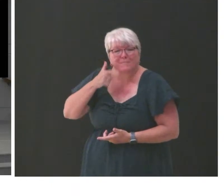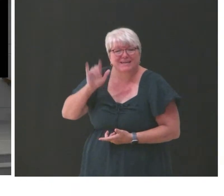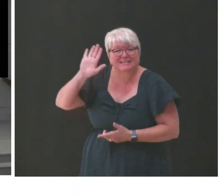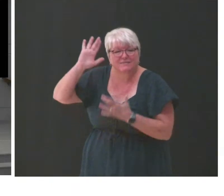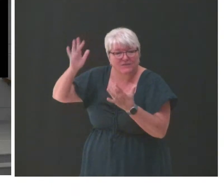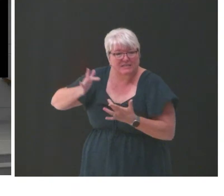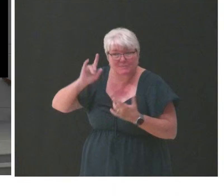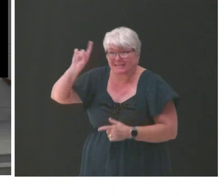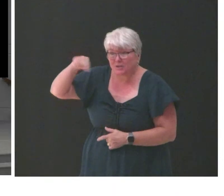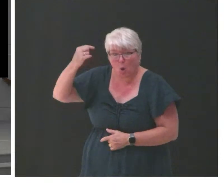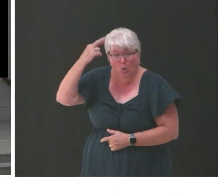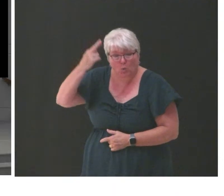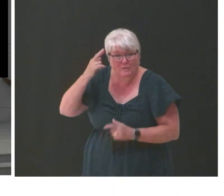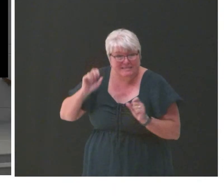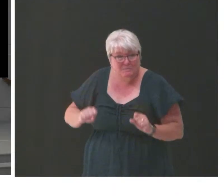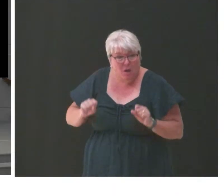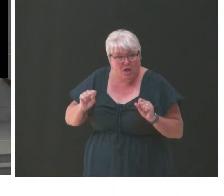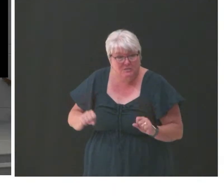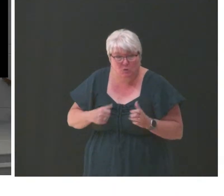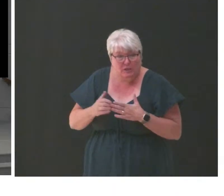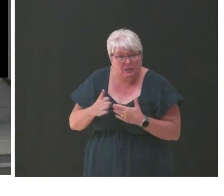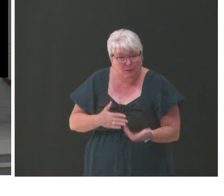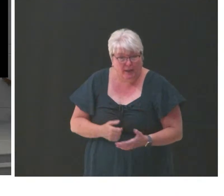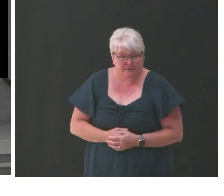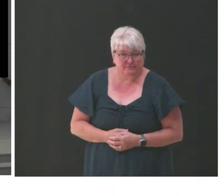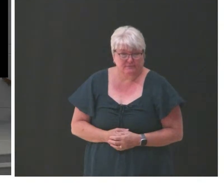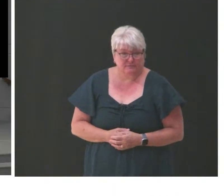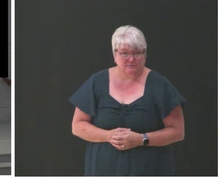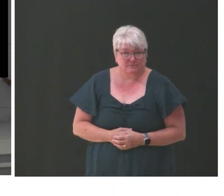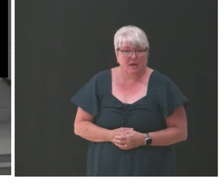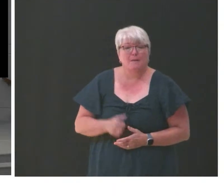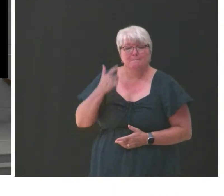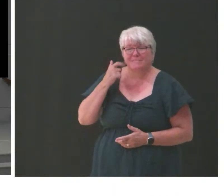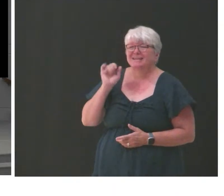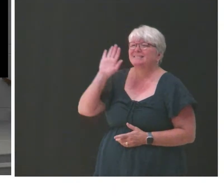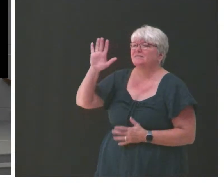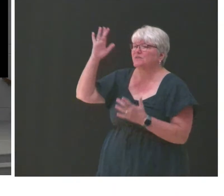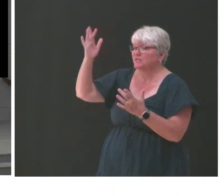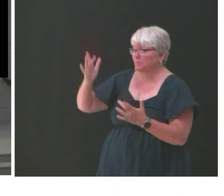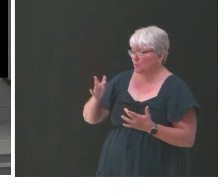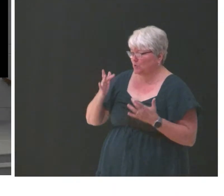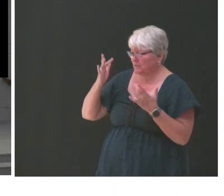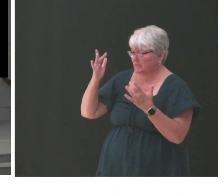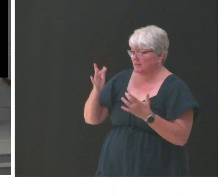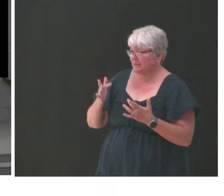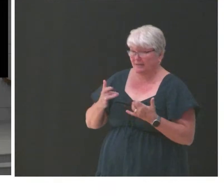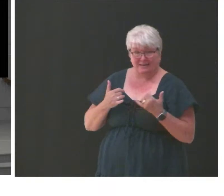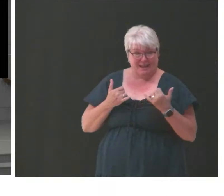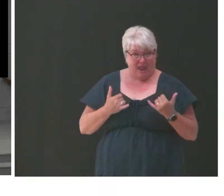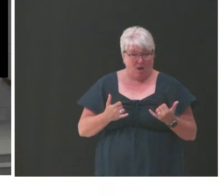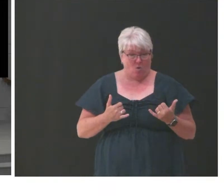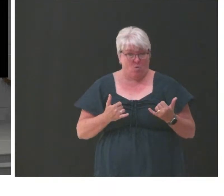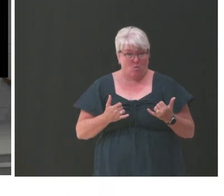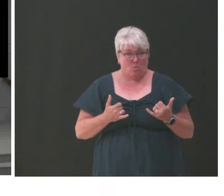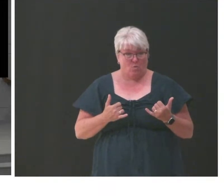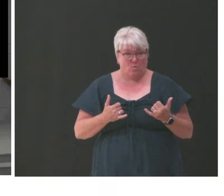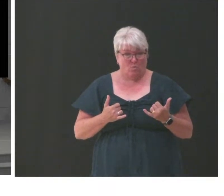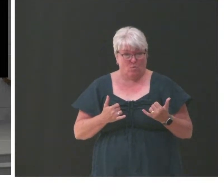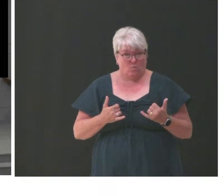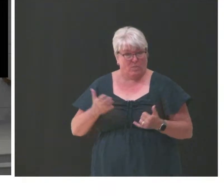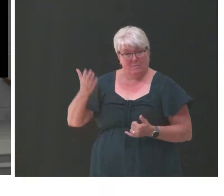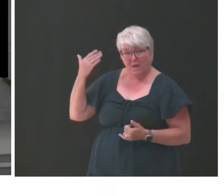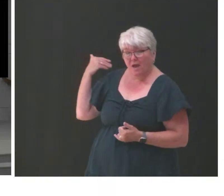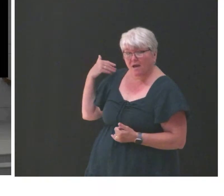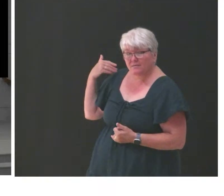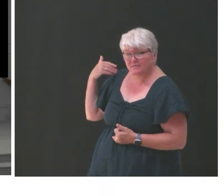His mercy. He's the only reason it's possible anyway. In view of His mercy, now, in the